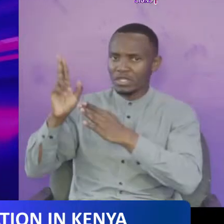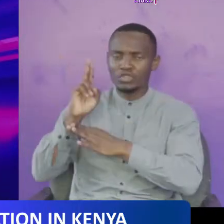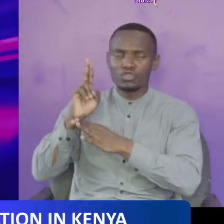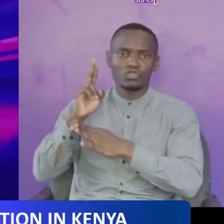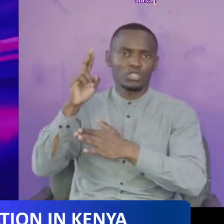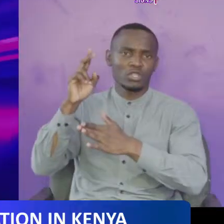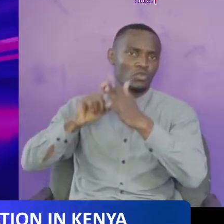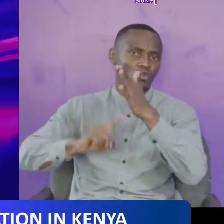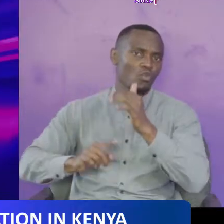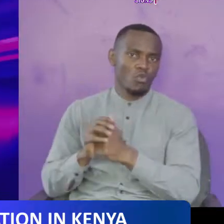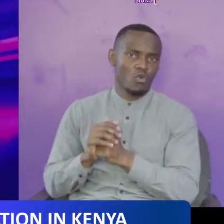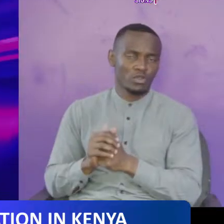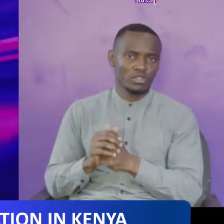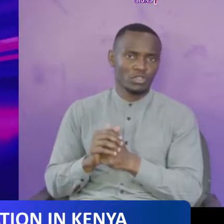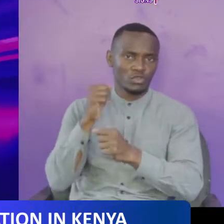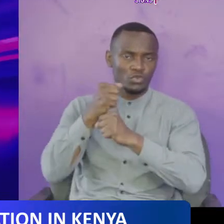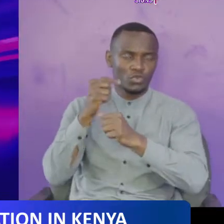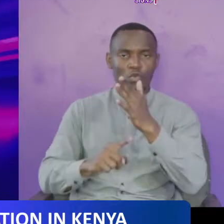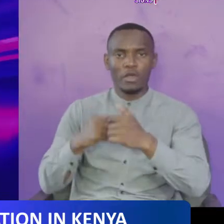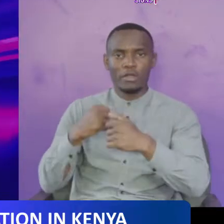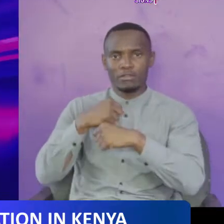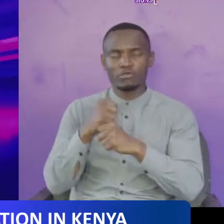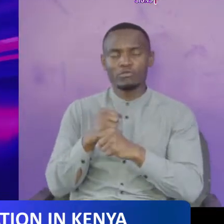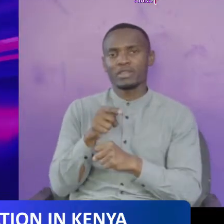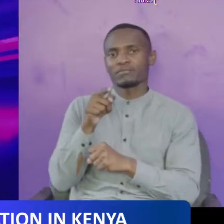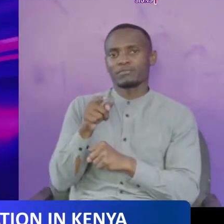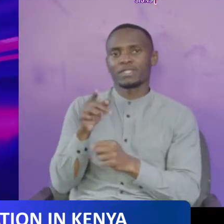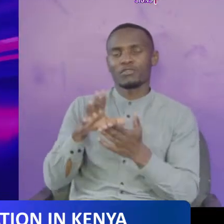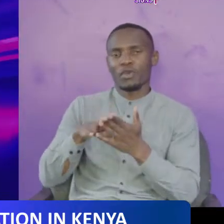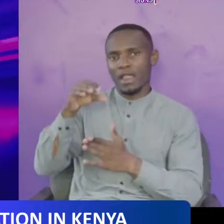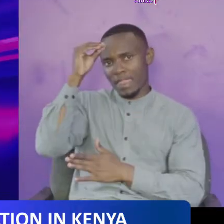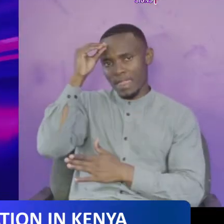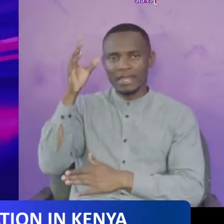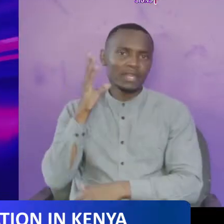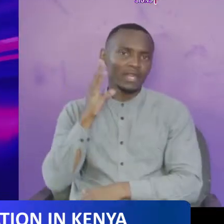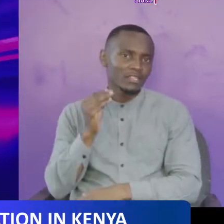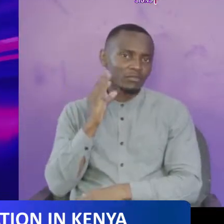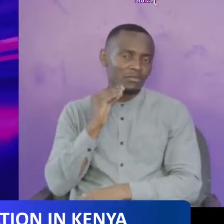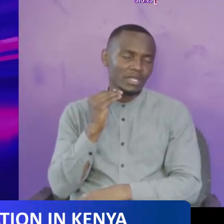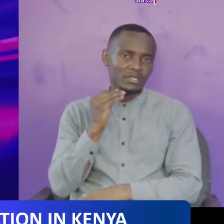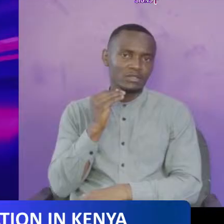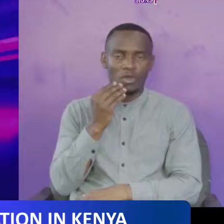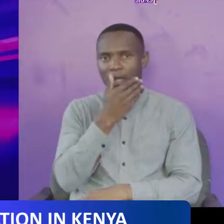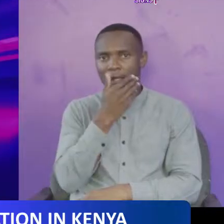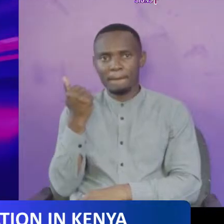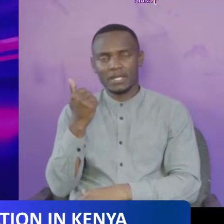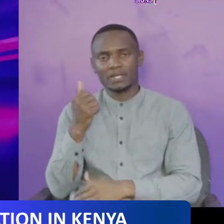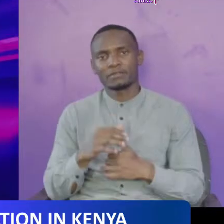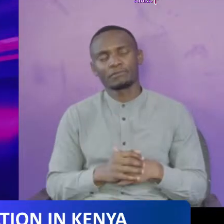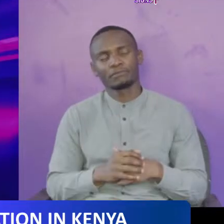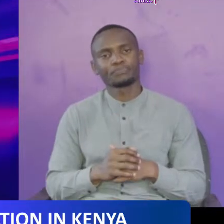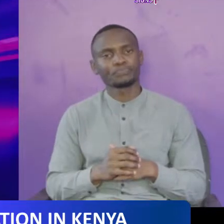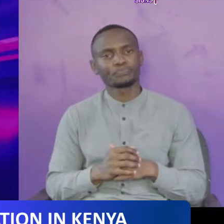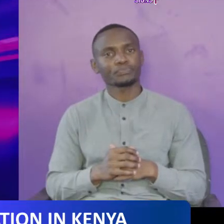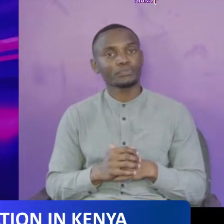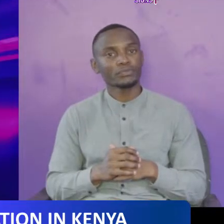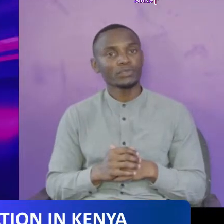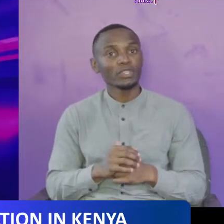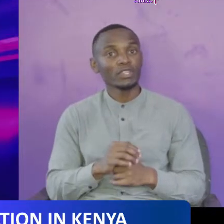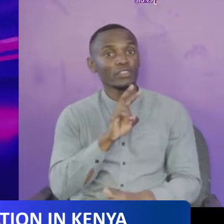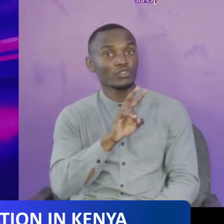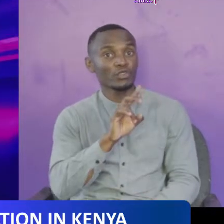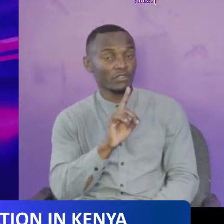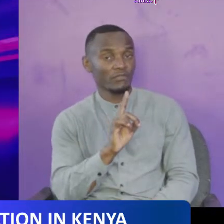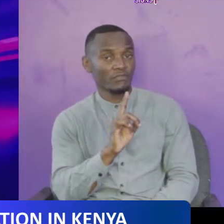the spices that are in this 21st learning models at St. Paul's University? In the 21st century, we are